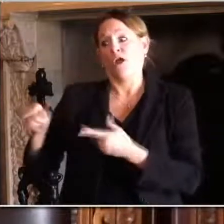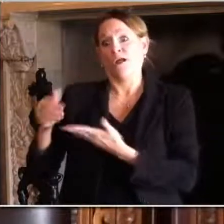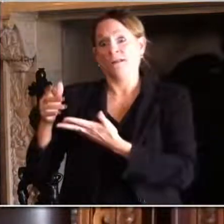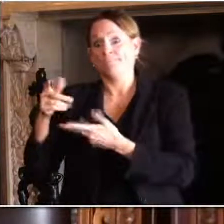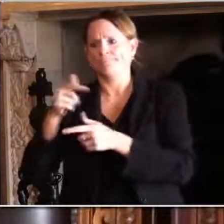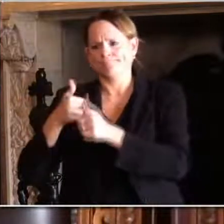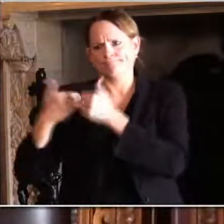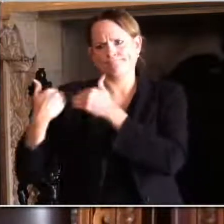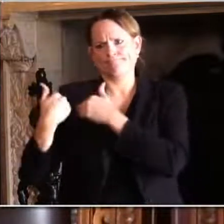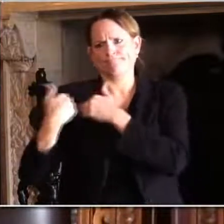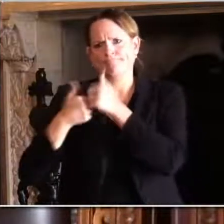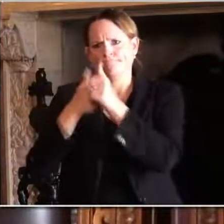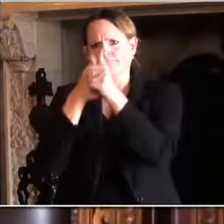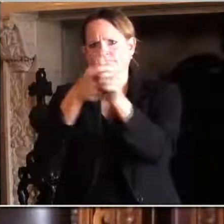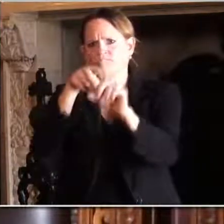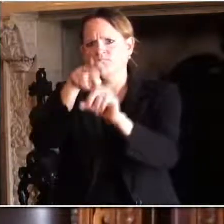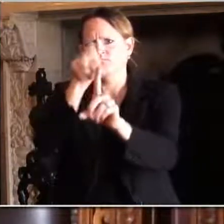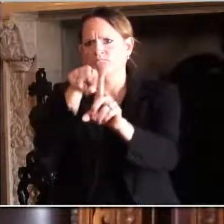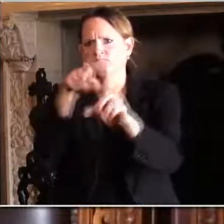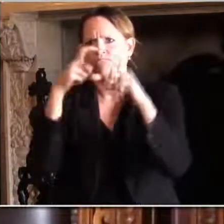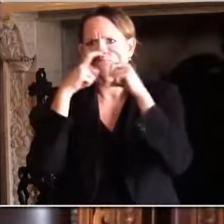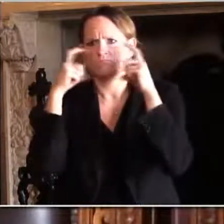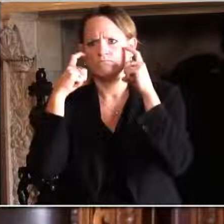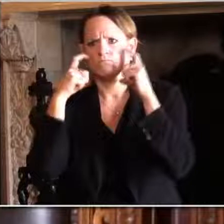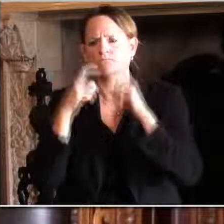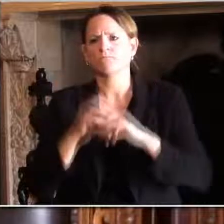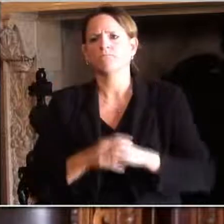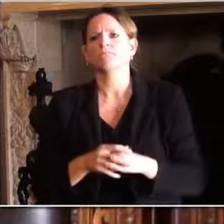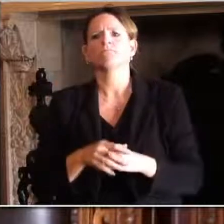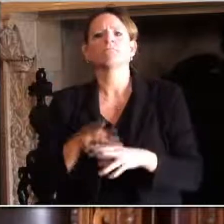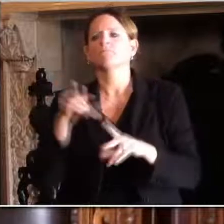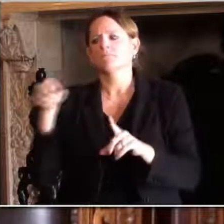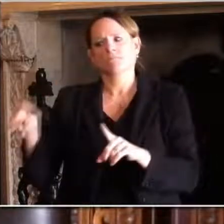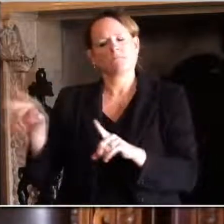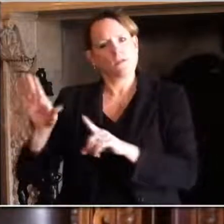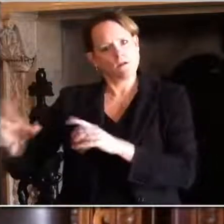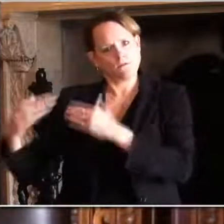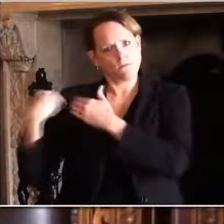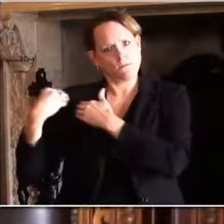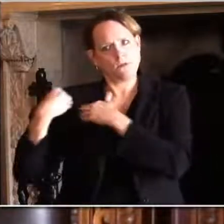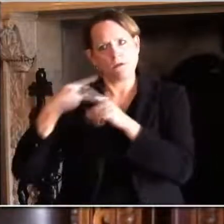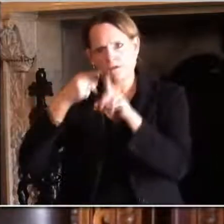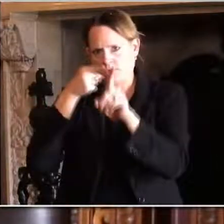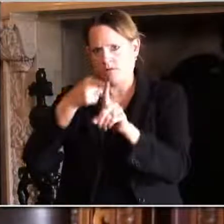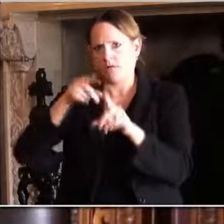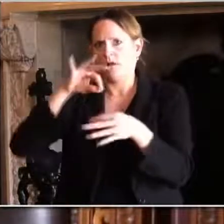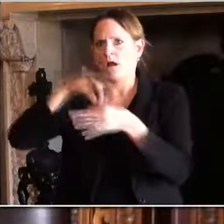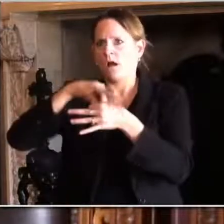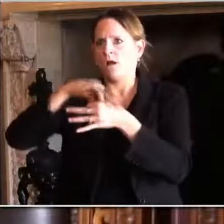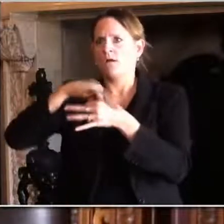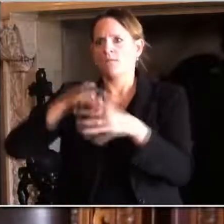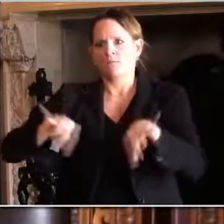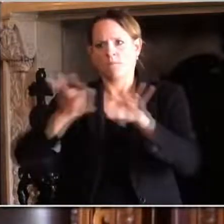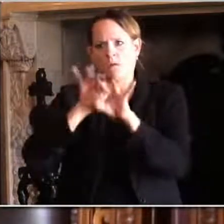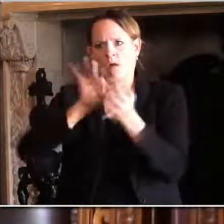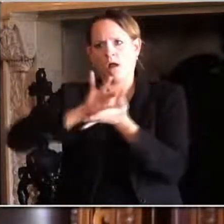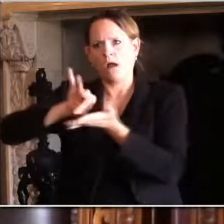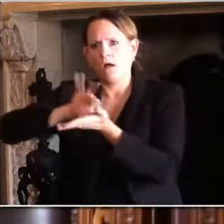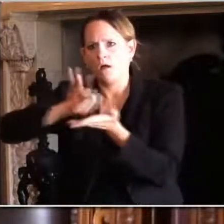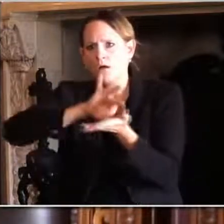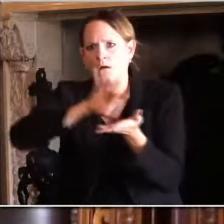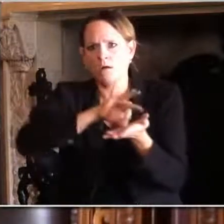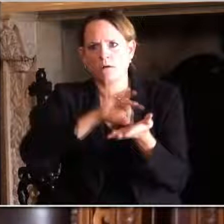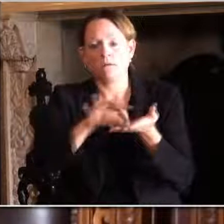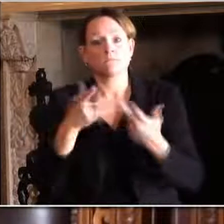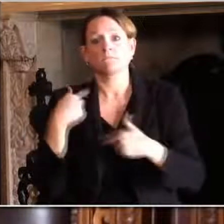is counted. And I will say that, local clerks around the state have done just an excellent job with going